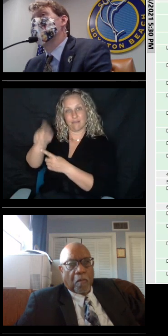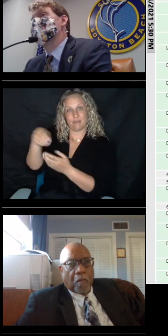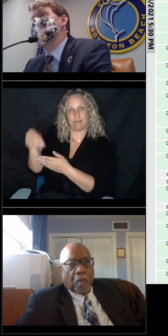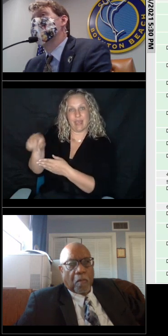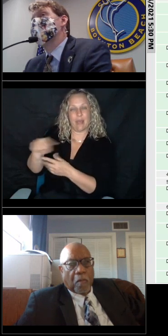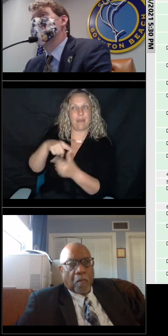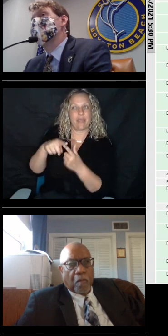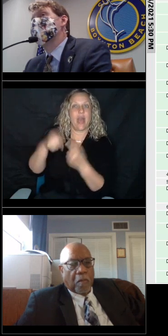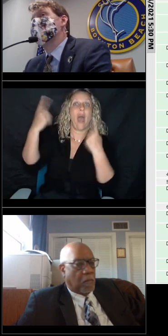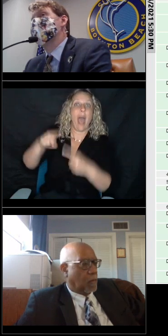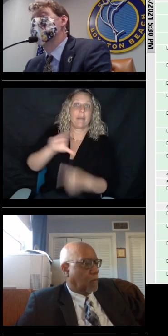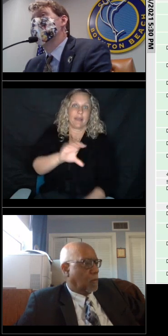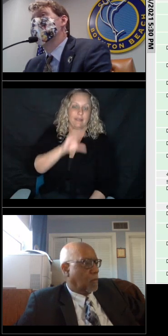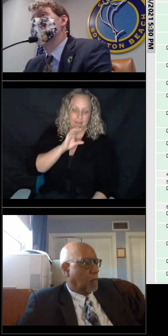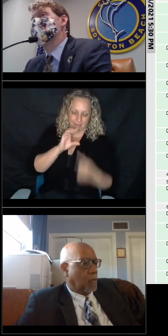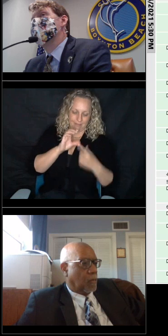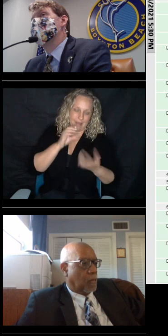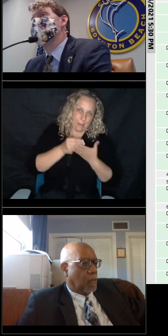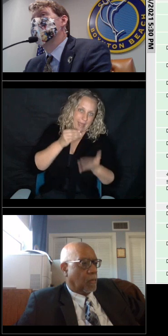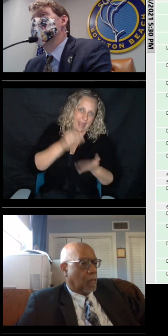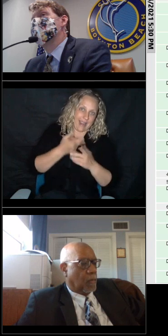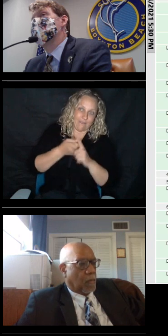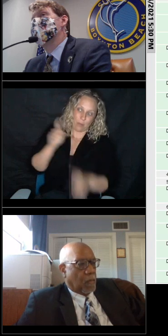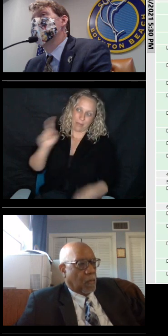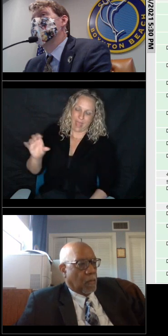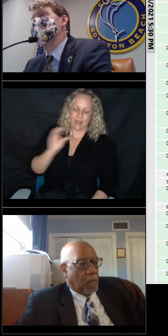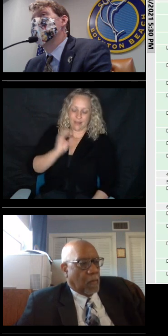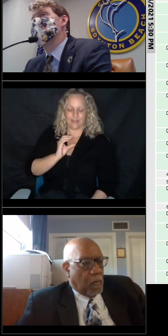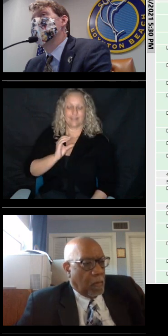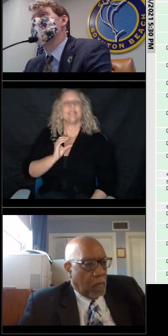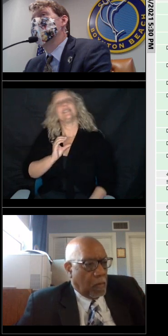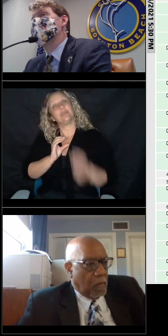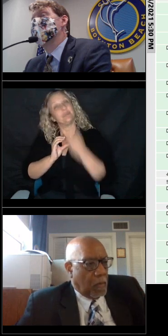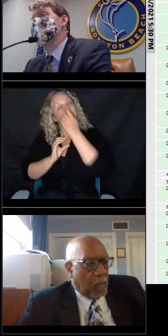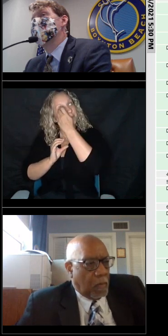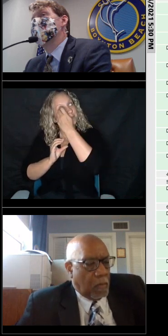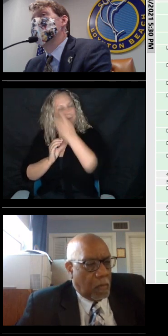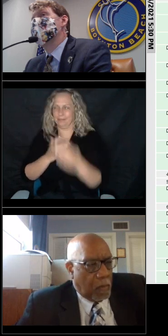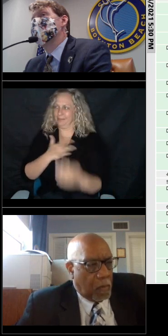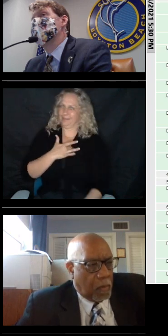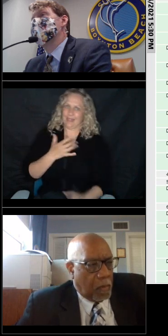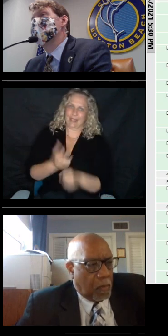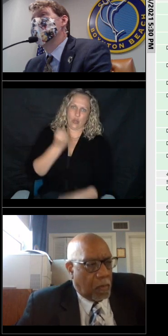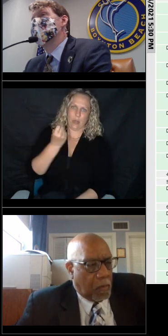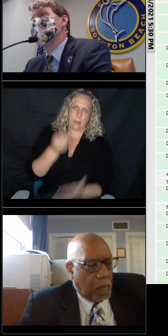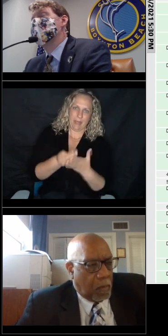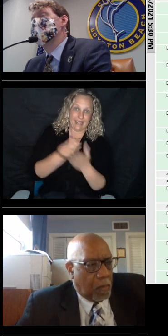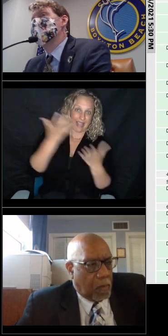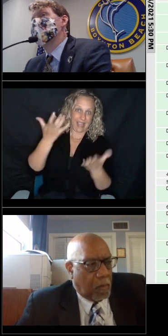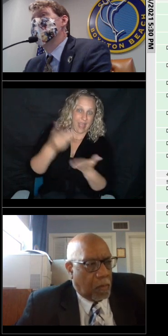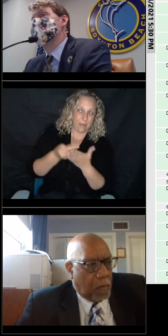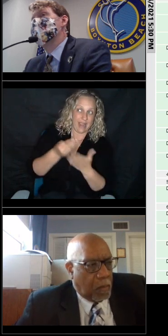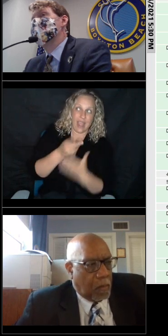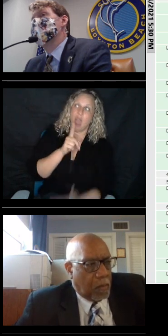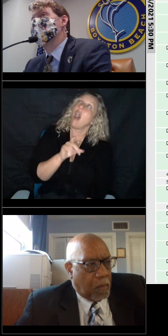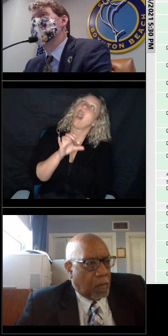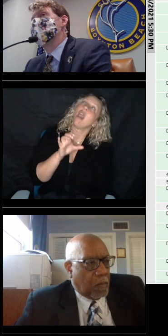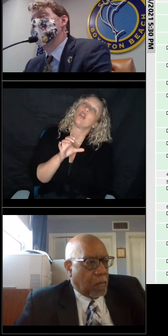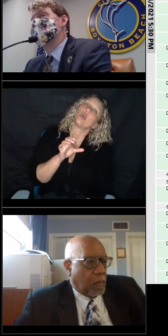then they took the money from the internet sales tax, and that was kind of discouraging because it's a lot of money. It's about